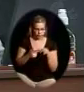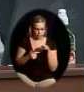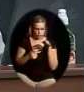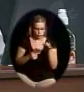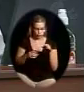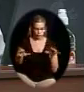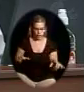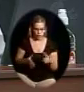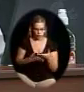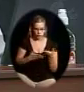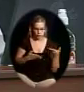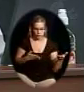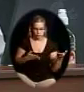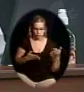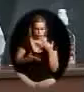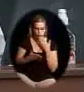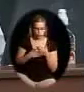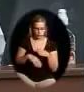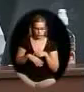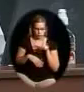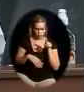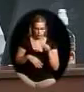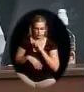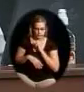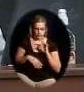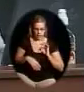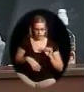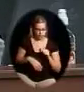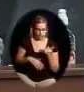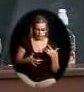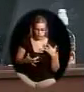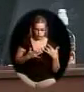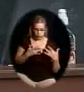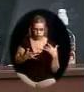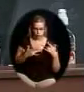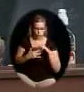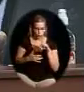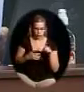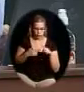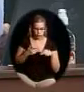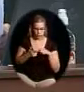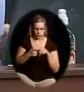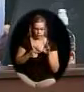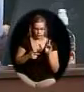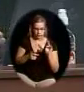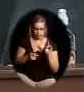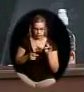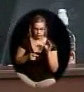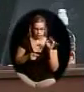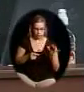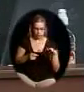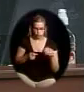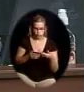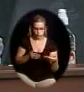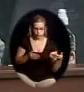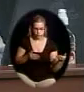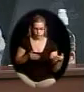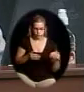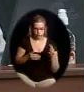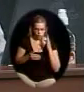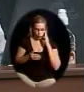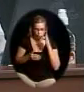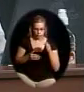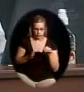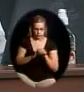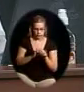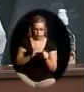a good time for us to ask staff if we have any questions concerned about any of those 17 future action items that are going to be on the agenda, I